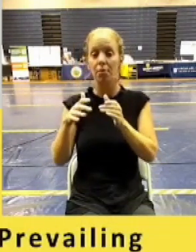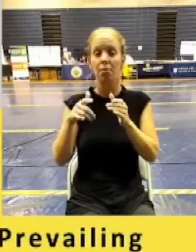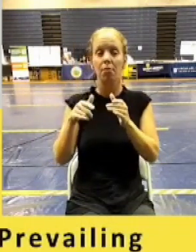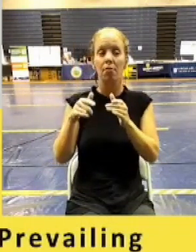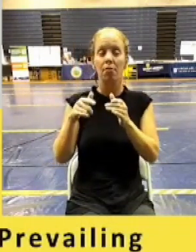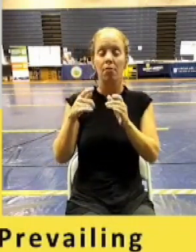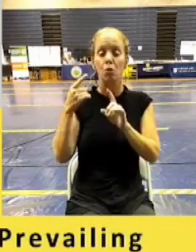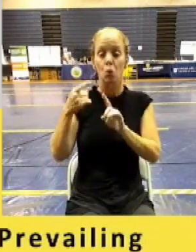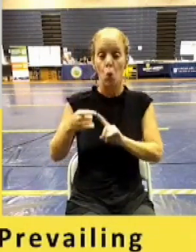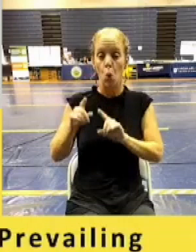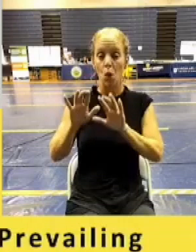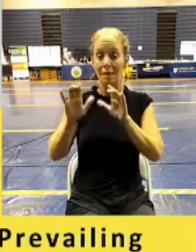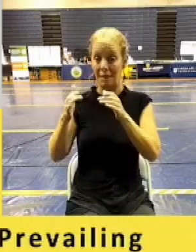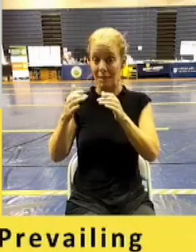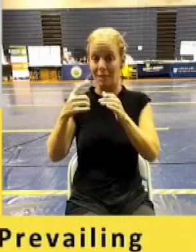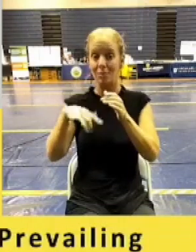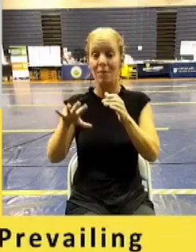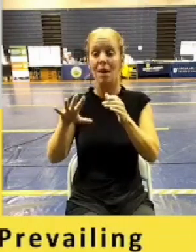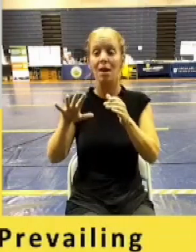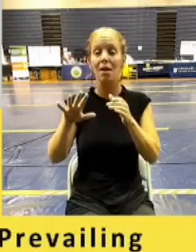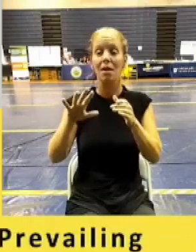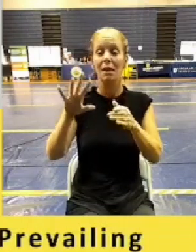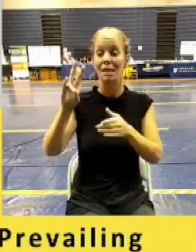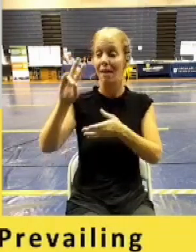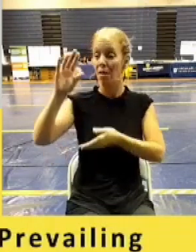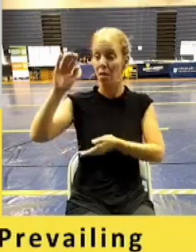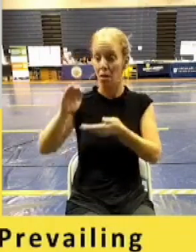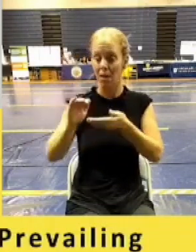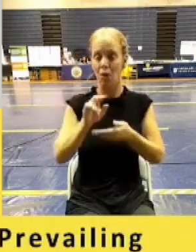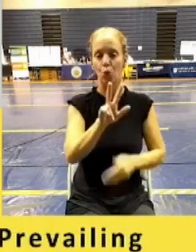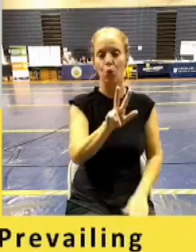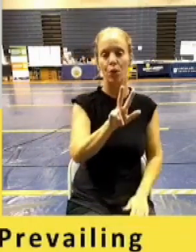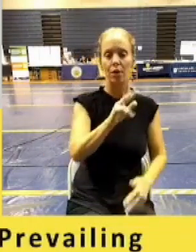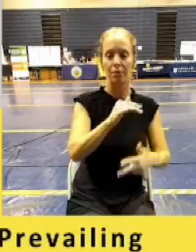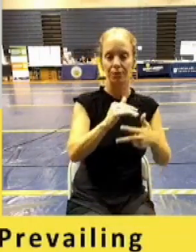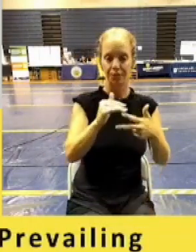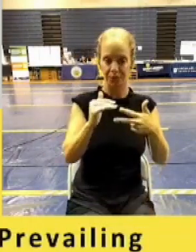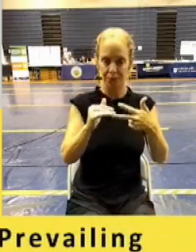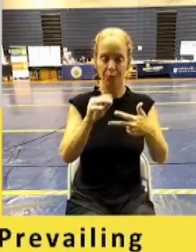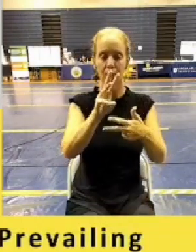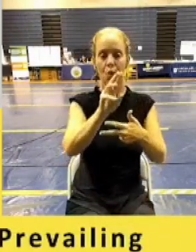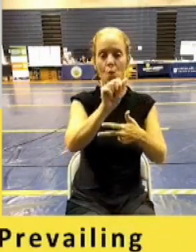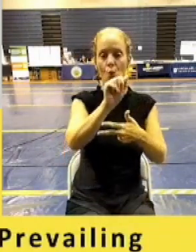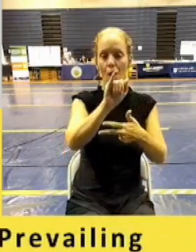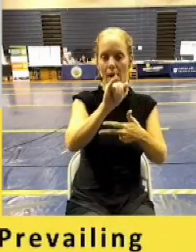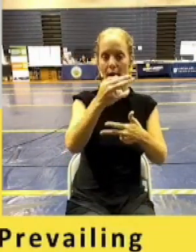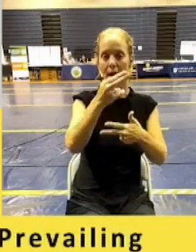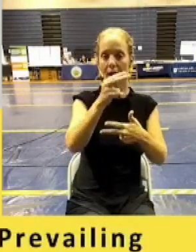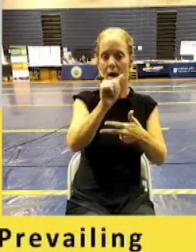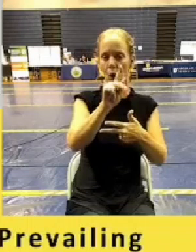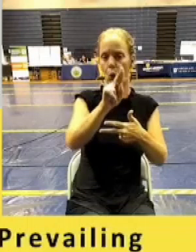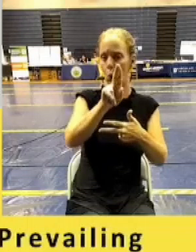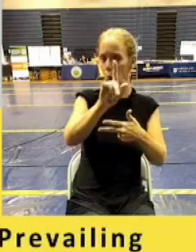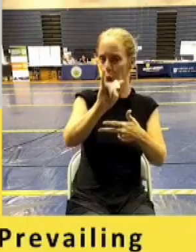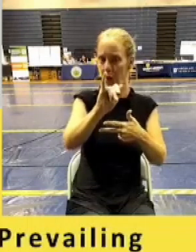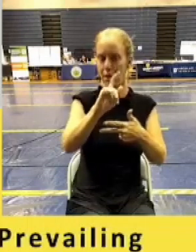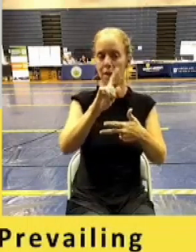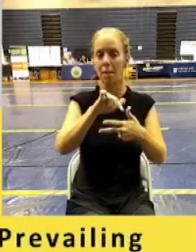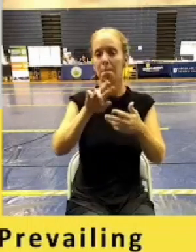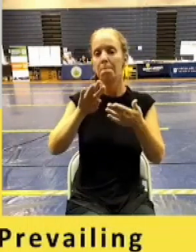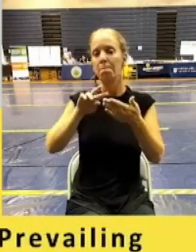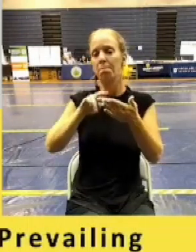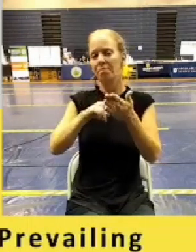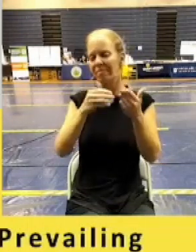to these three potential sites. So the first site is the Wahikuli area, which I mentioned that is Mauka